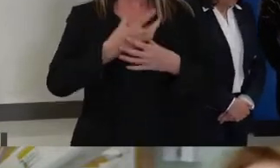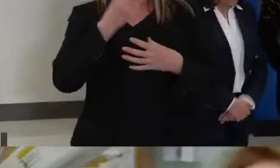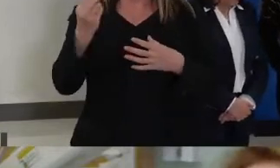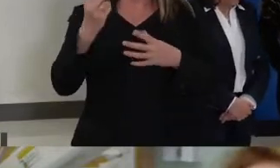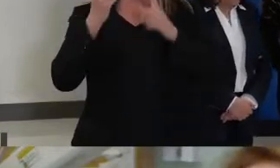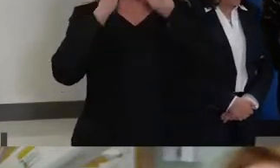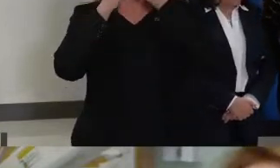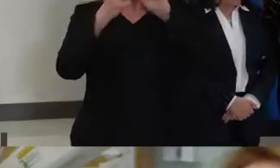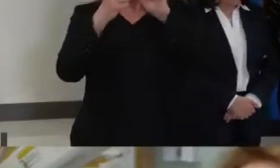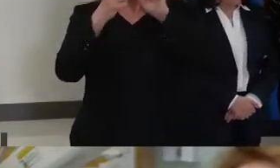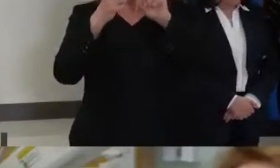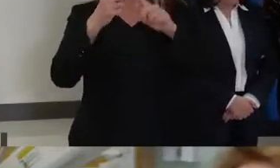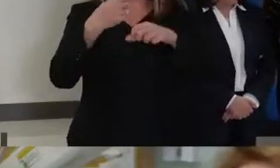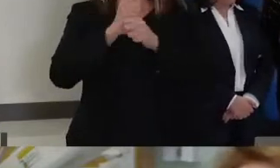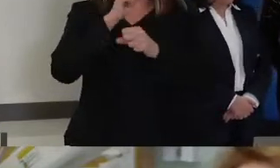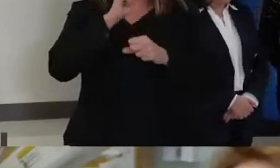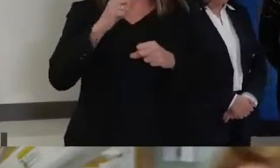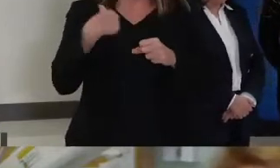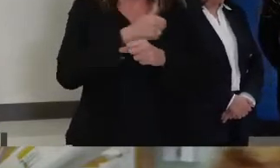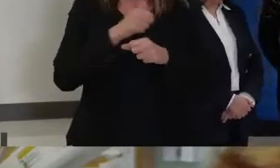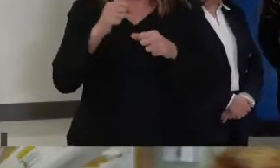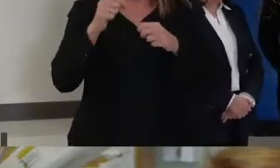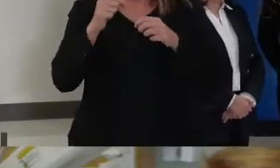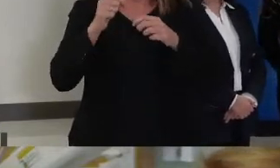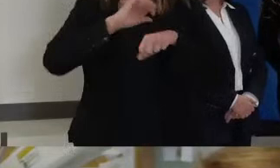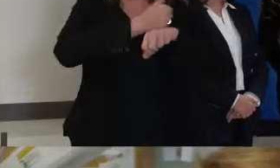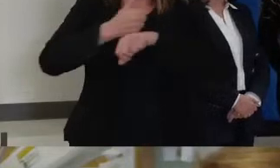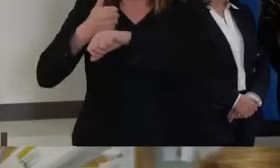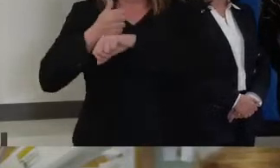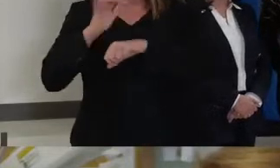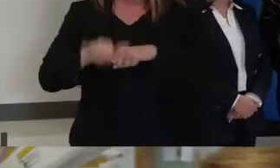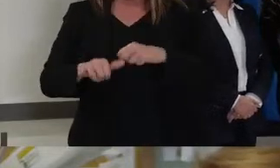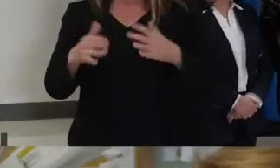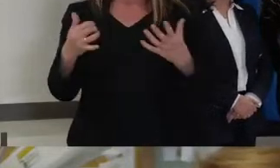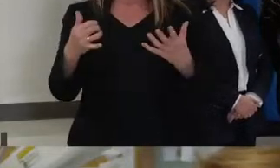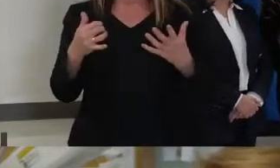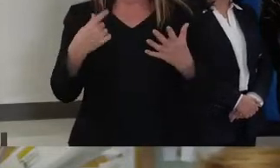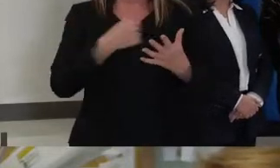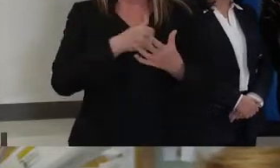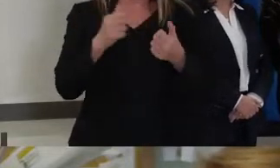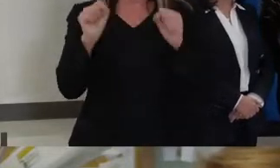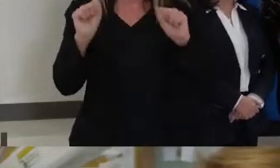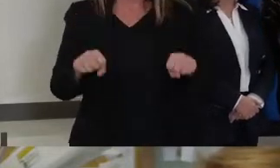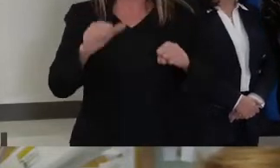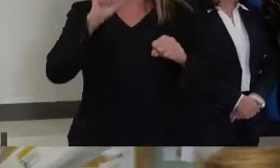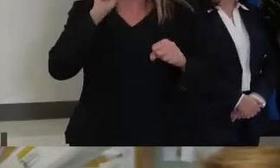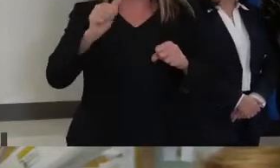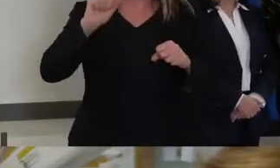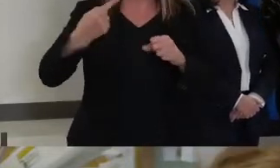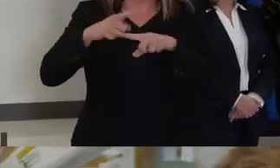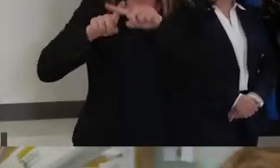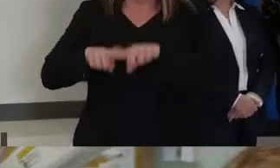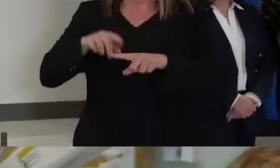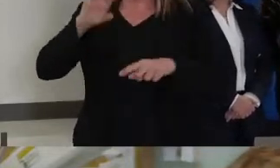is to ensure that we create these in such a way that we're able to not just depend on MHSA funding or other